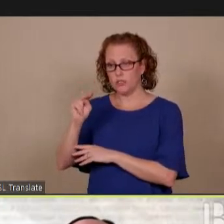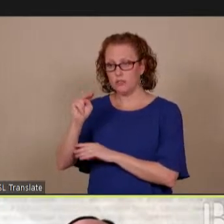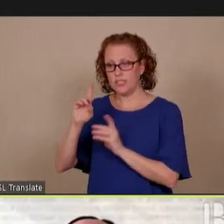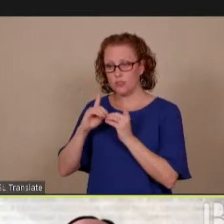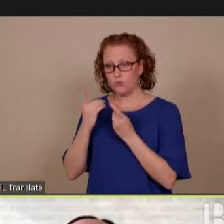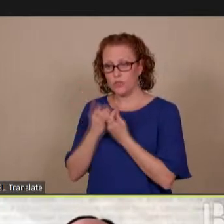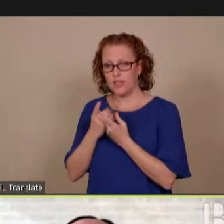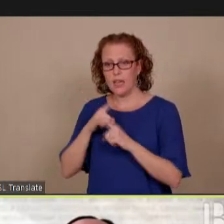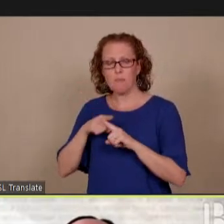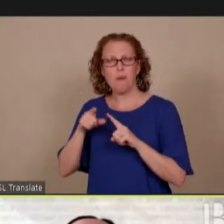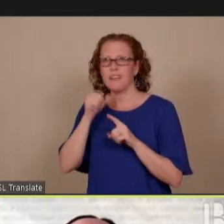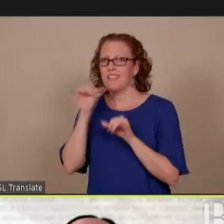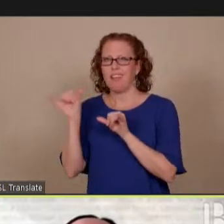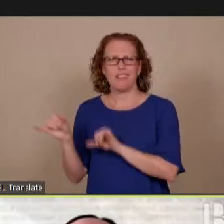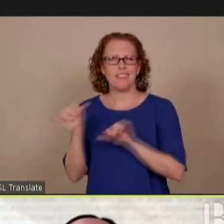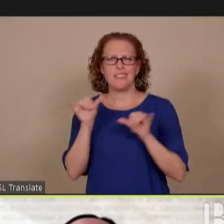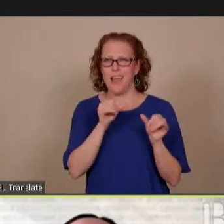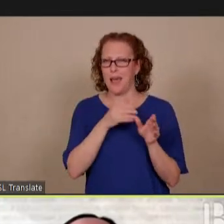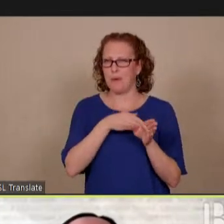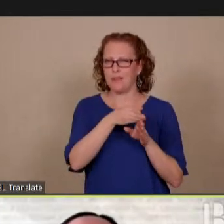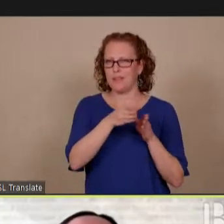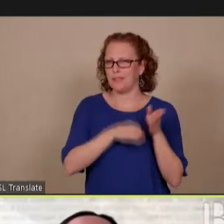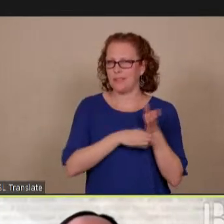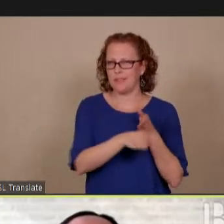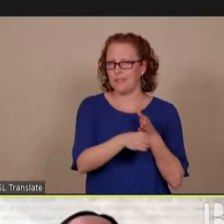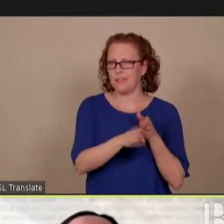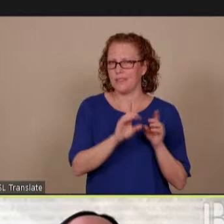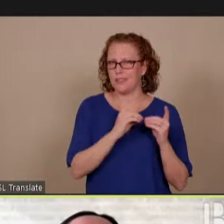a majority minority district.